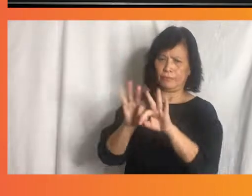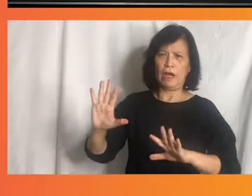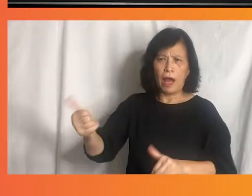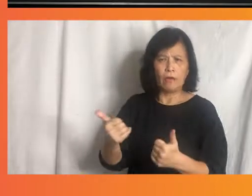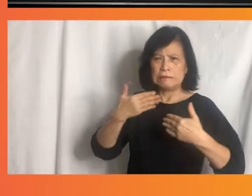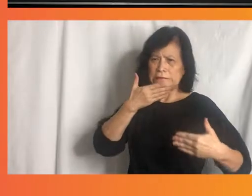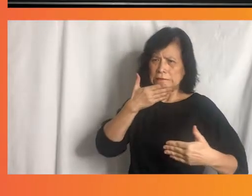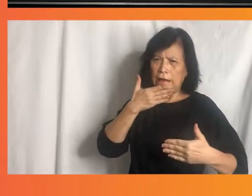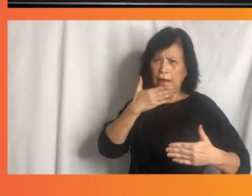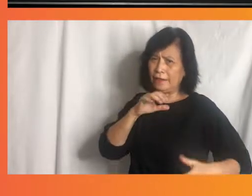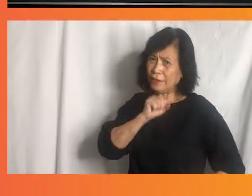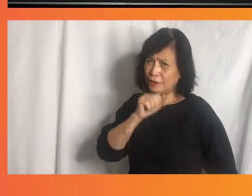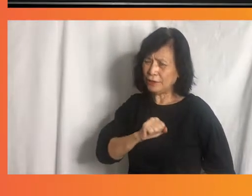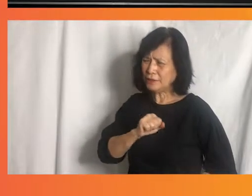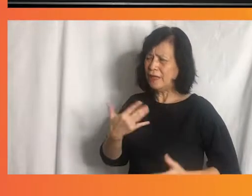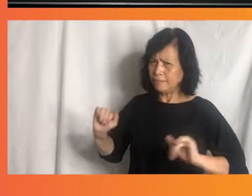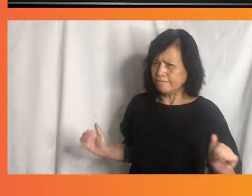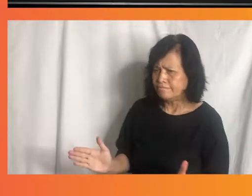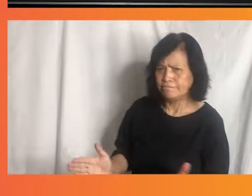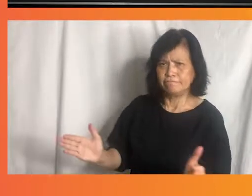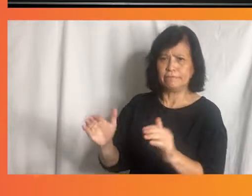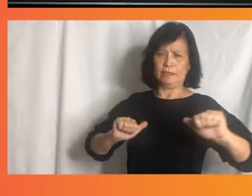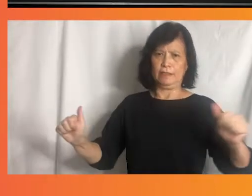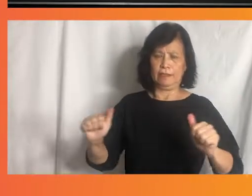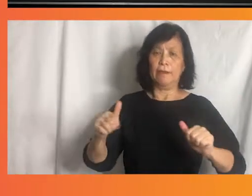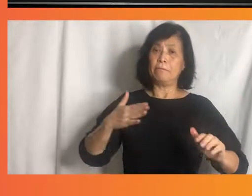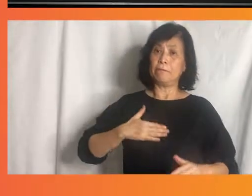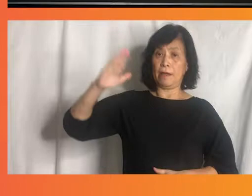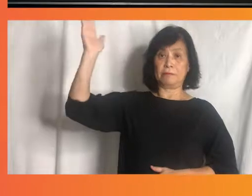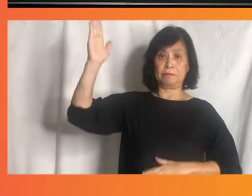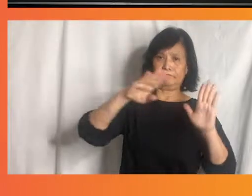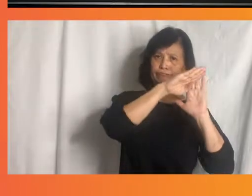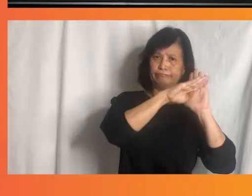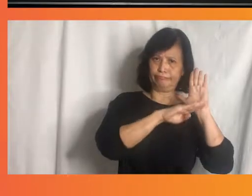young age. Now, this will be the outline of my presentation.